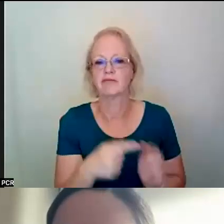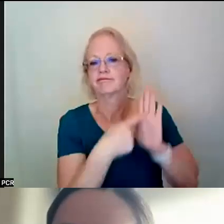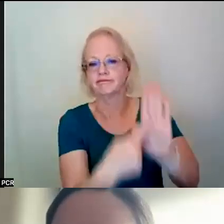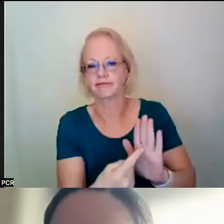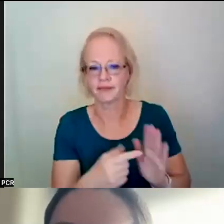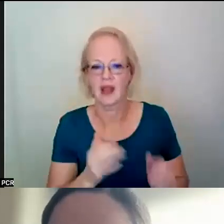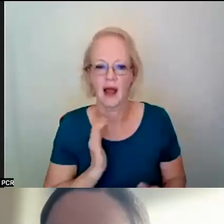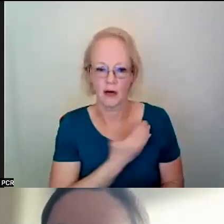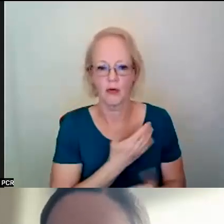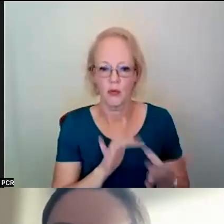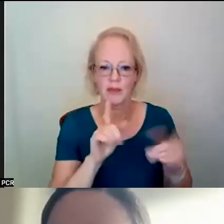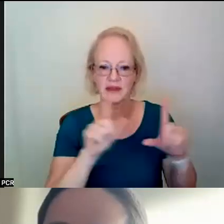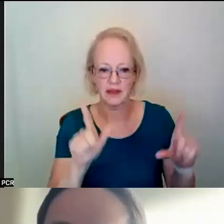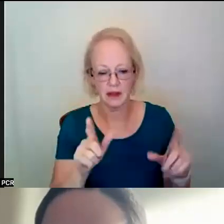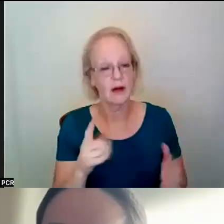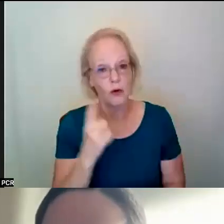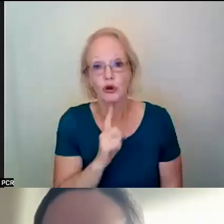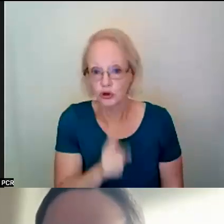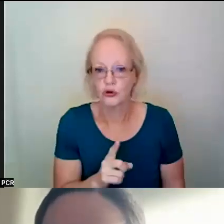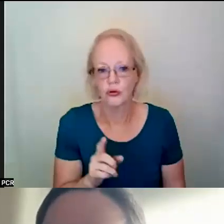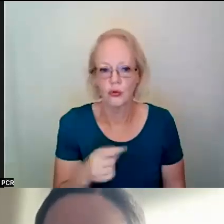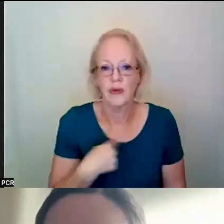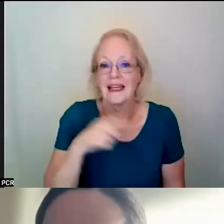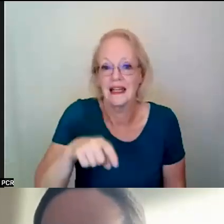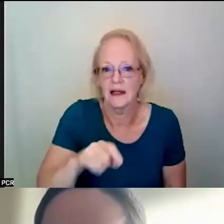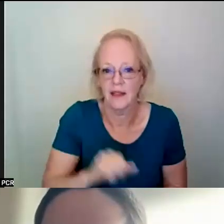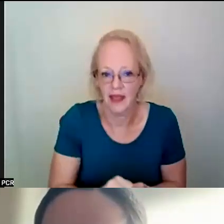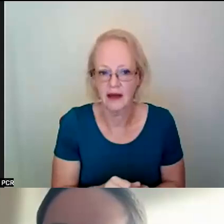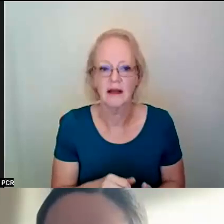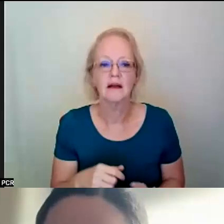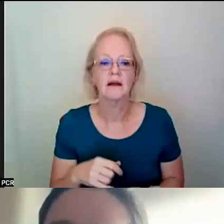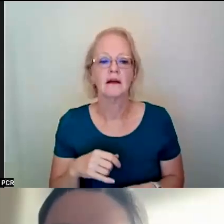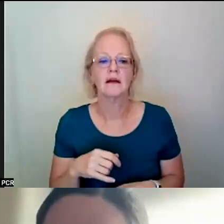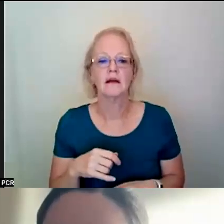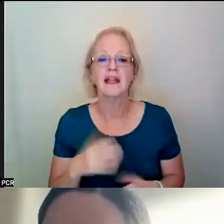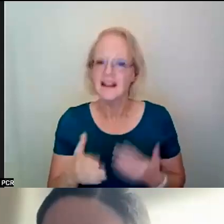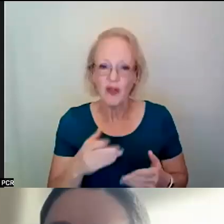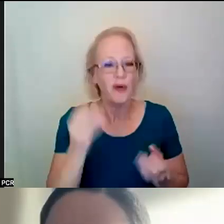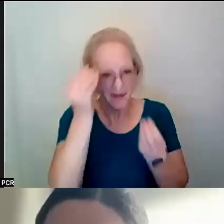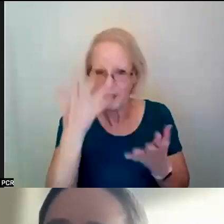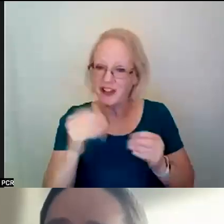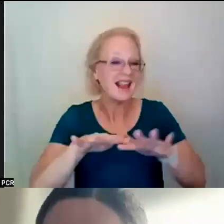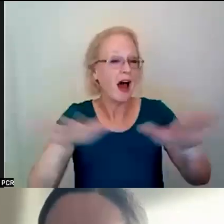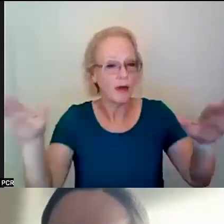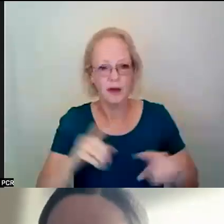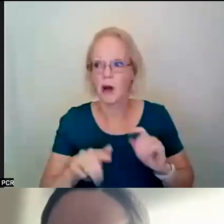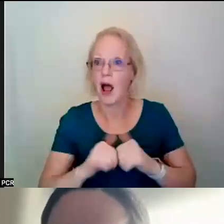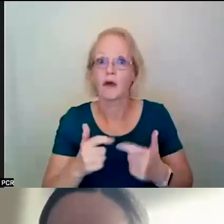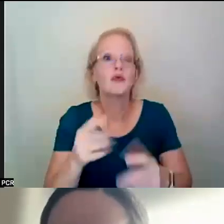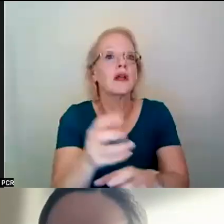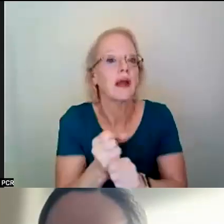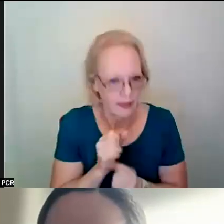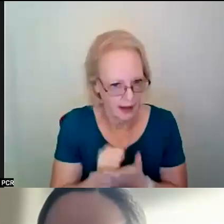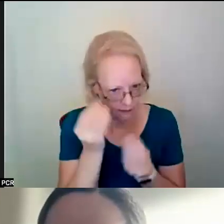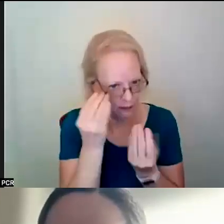that's a need for sure. Even though the information is available, getting to it is another step. I